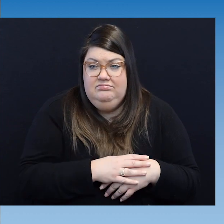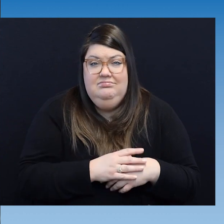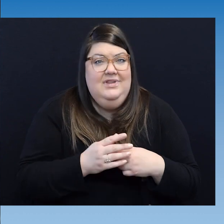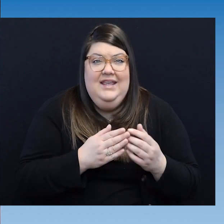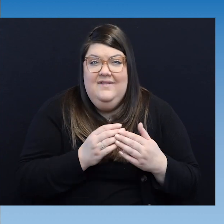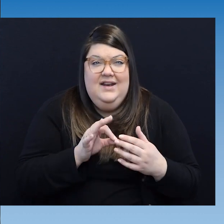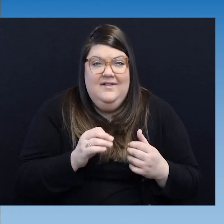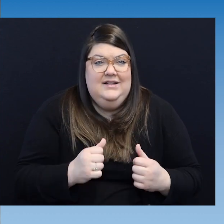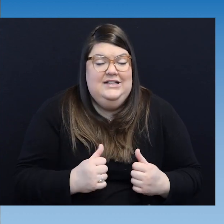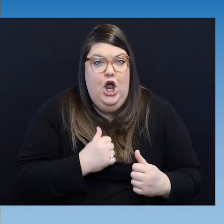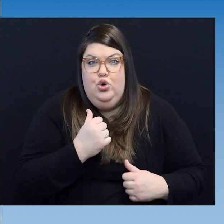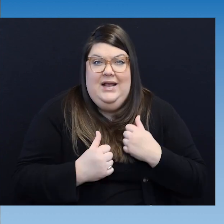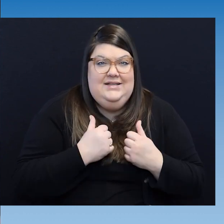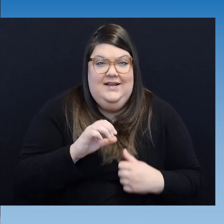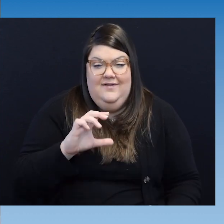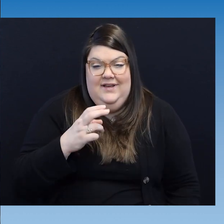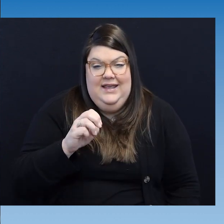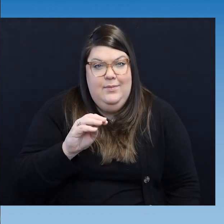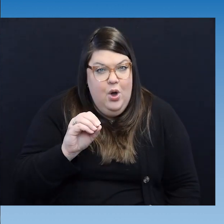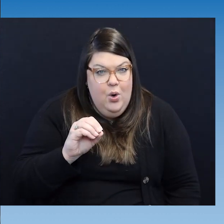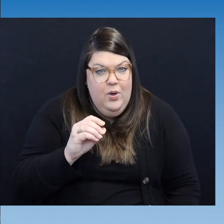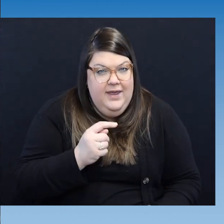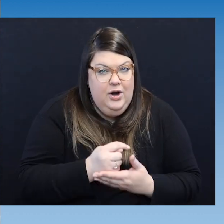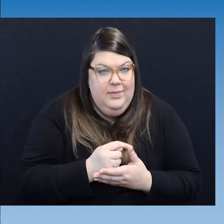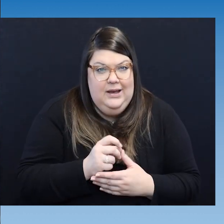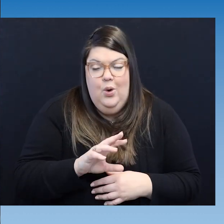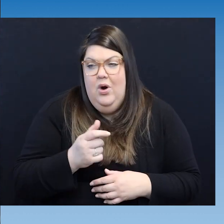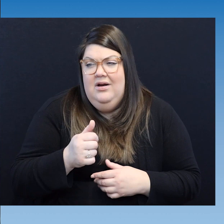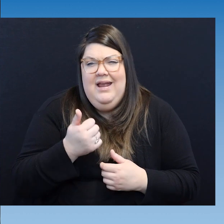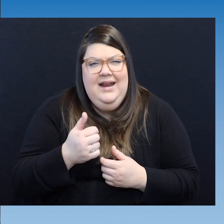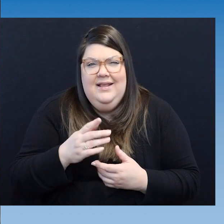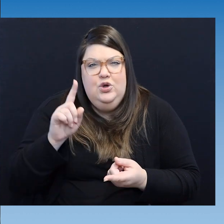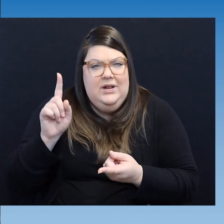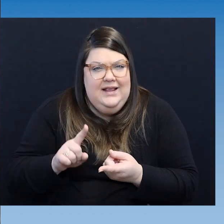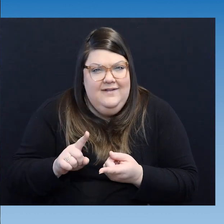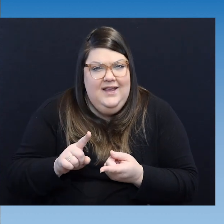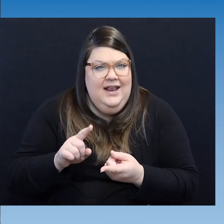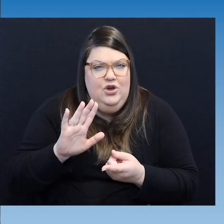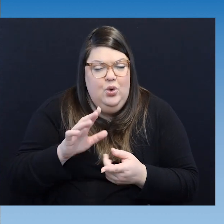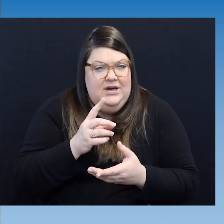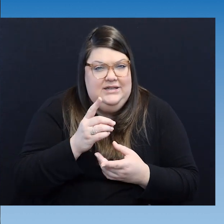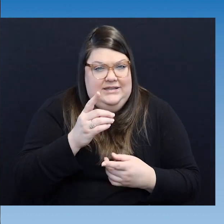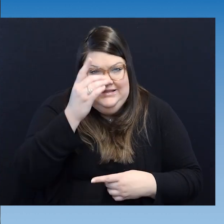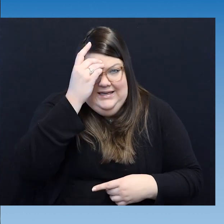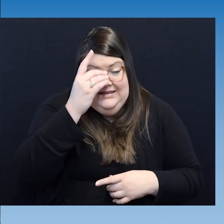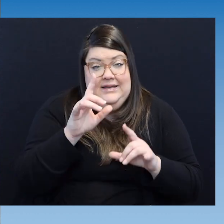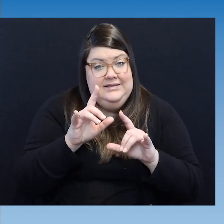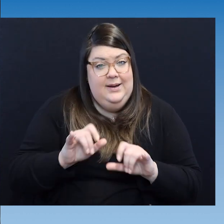aggressive chemotherapy, anything to alleviate your disease, you can receive palliative